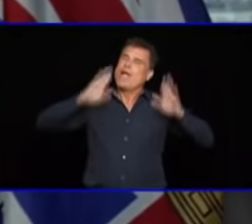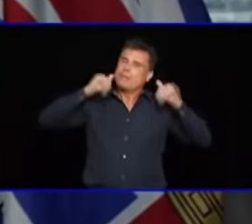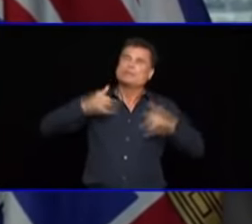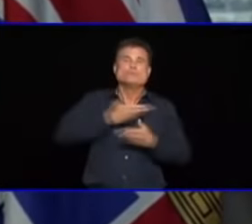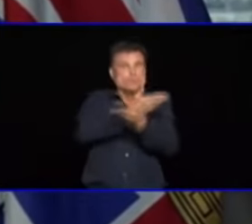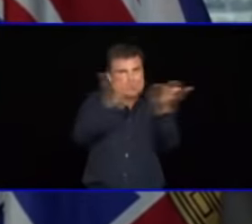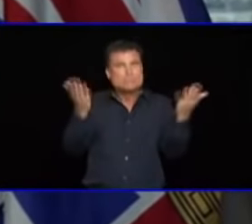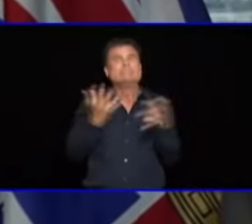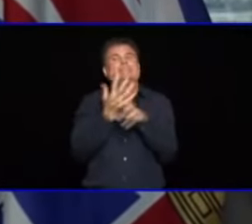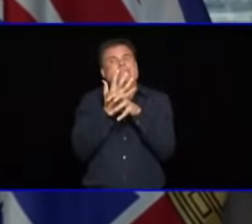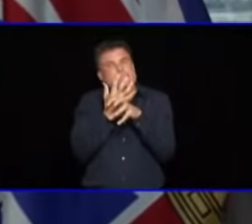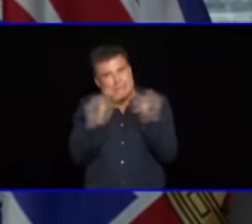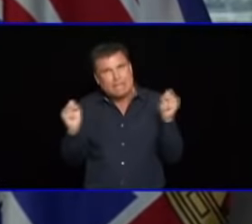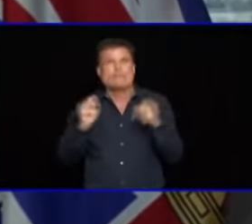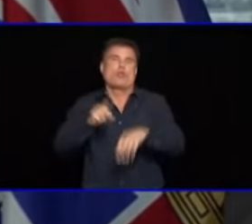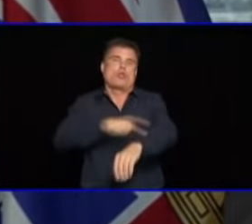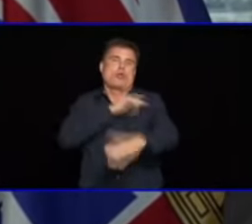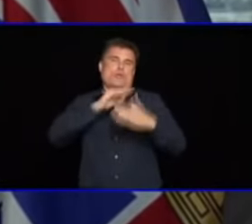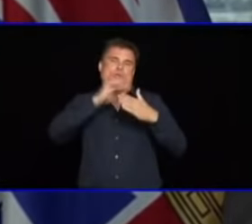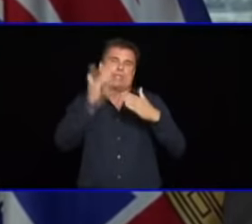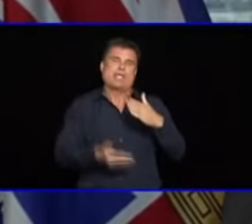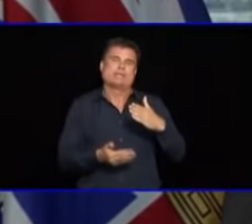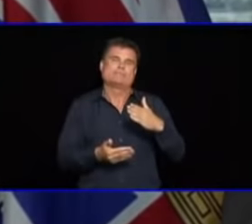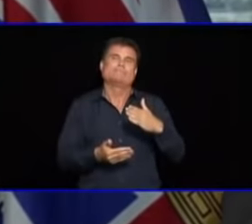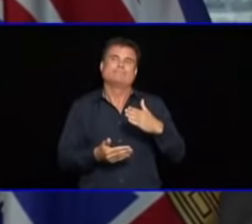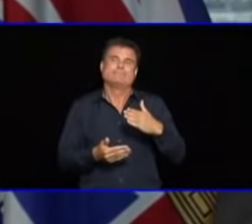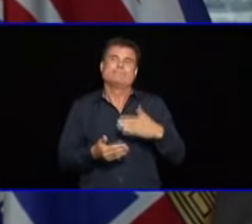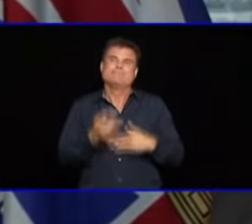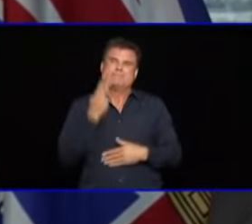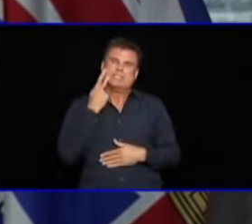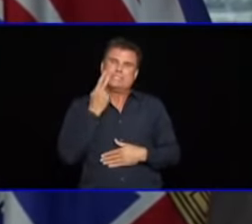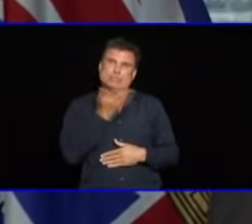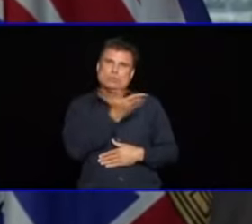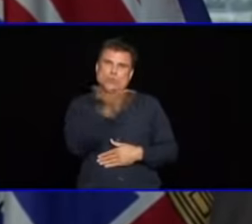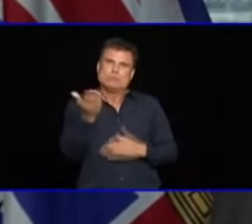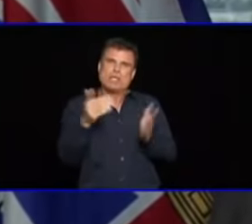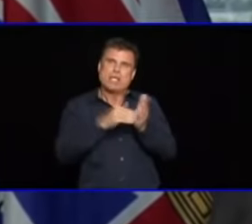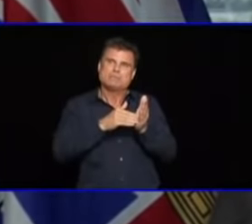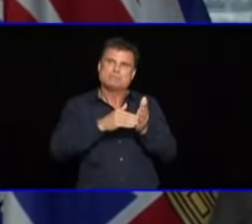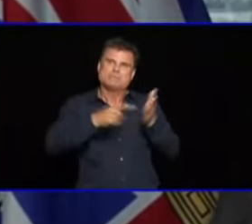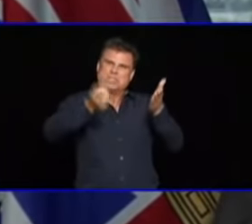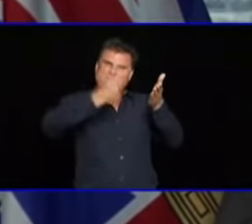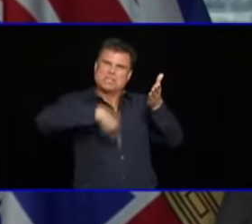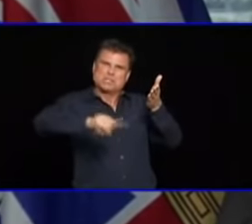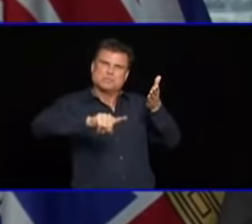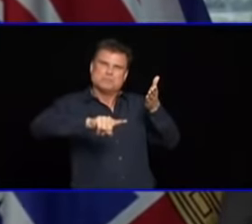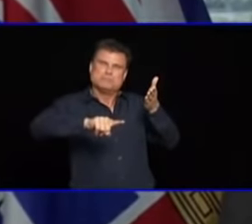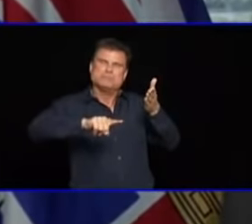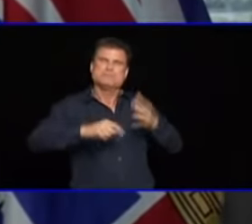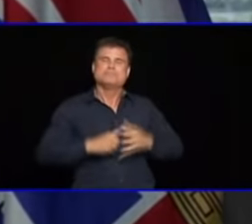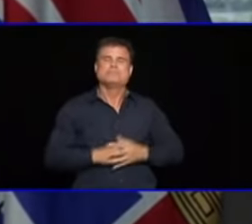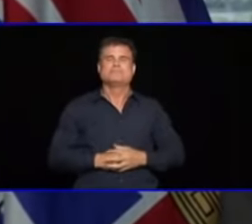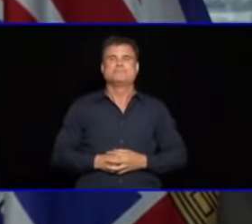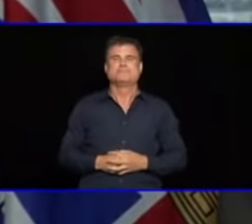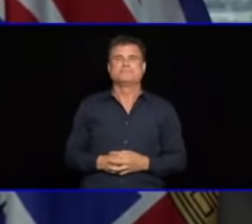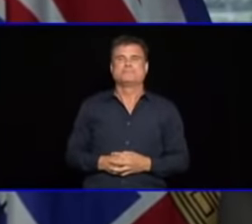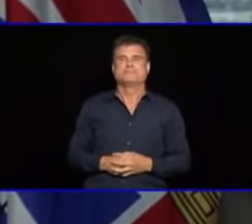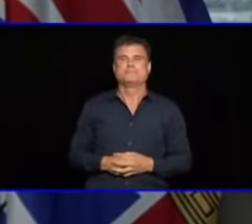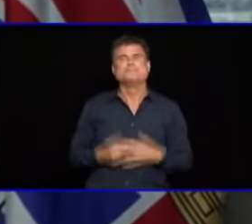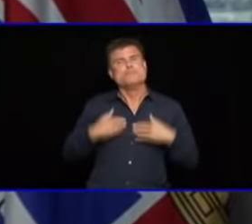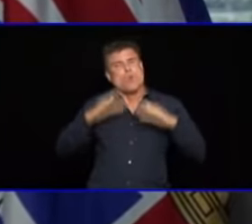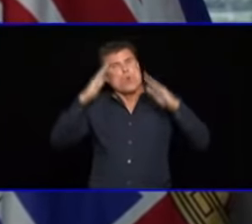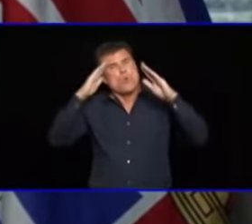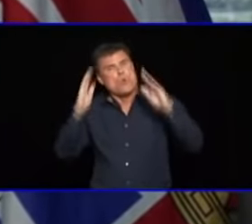weekend, and we'll see you, of course, back next week for more briefings, alas. But we hope that throughout this